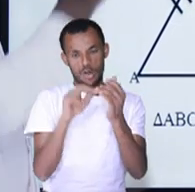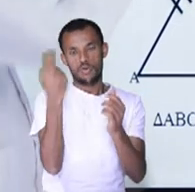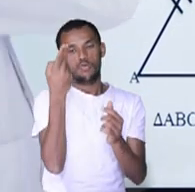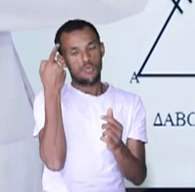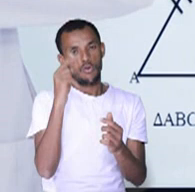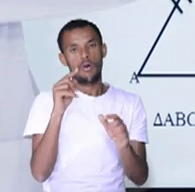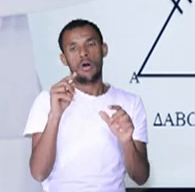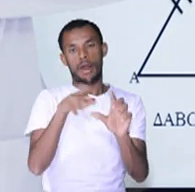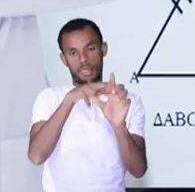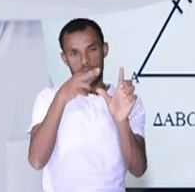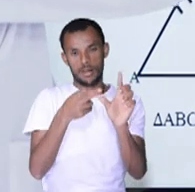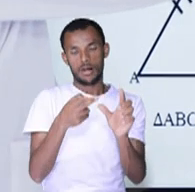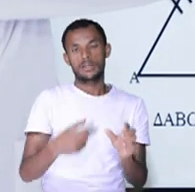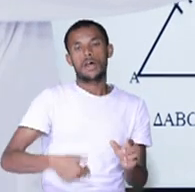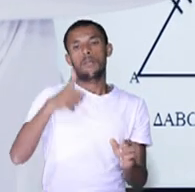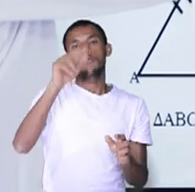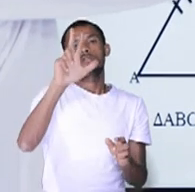three theorems are for any